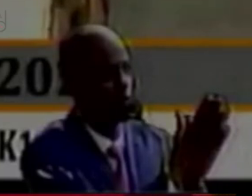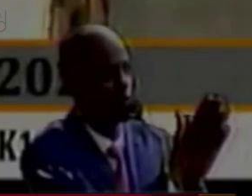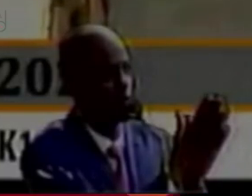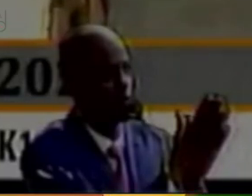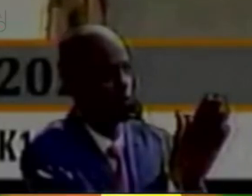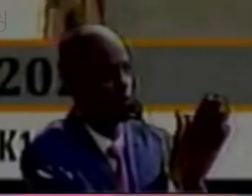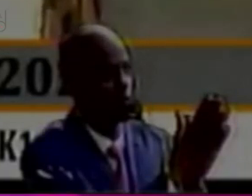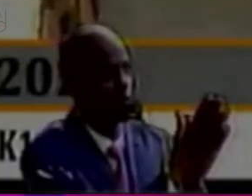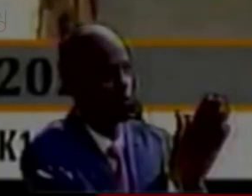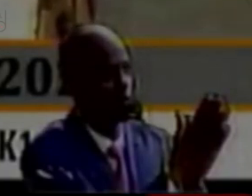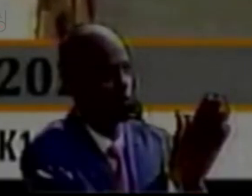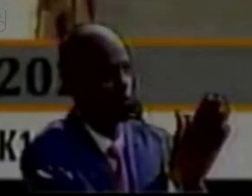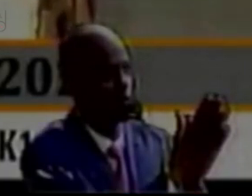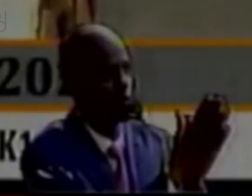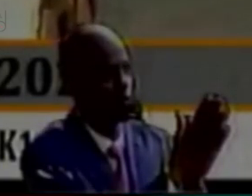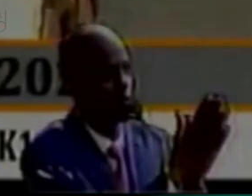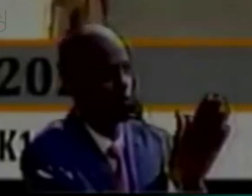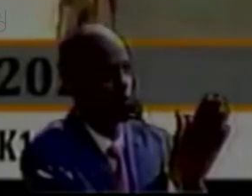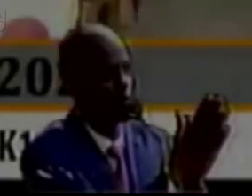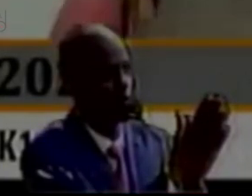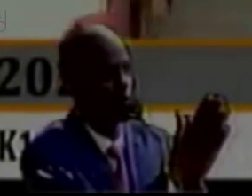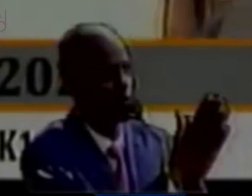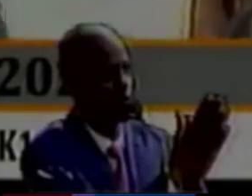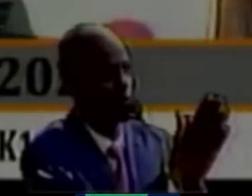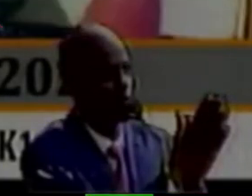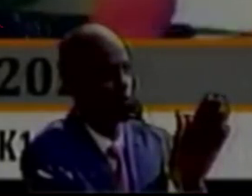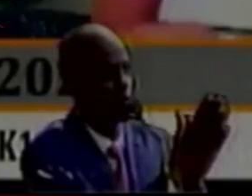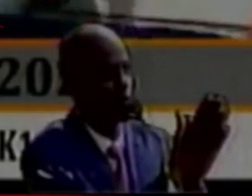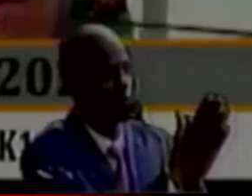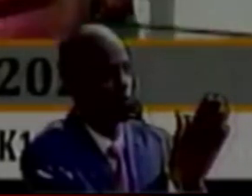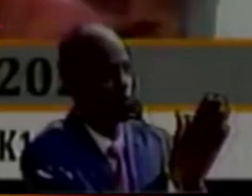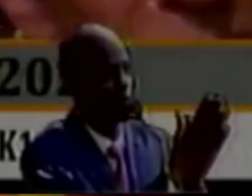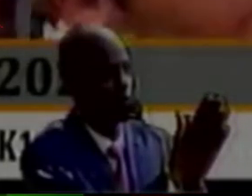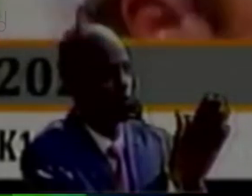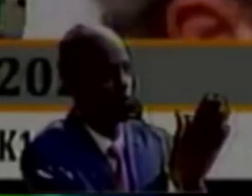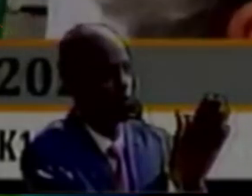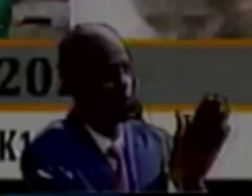this water available. You, as the radio,